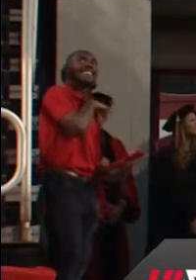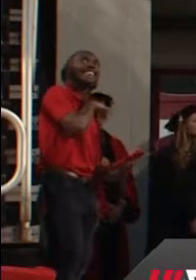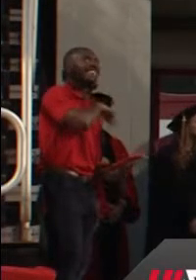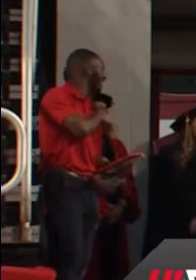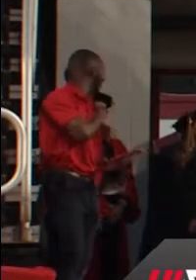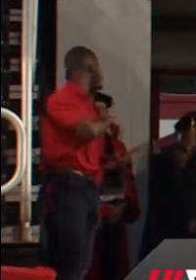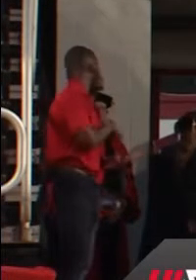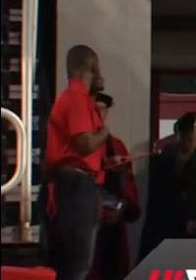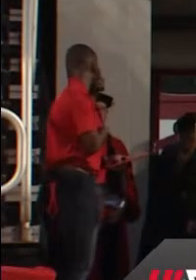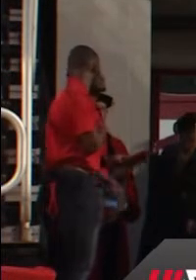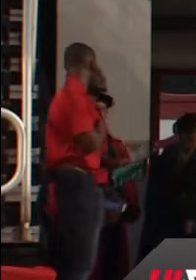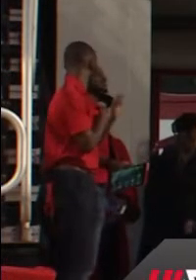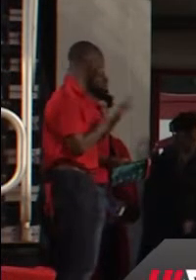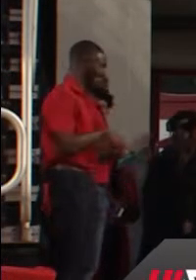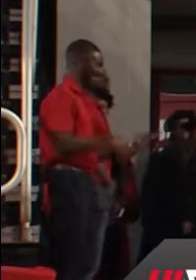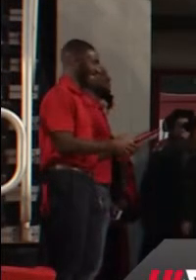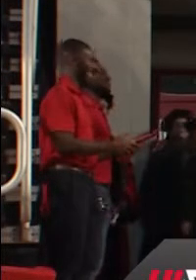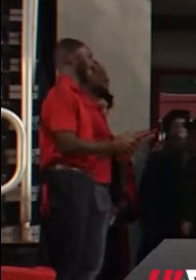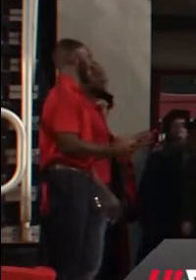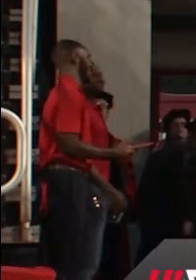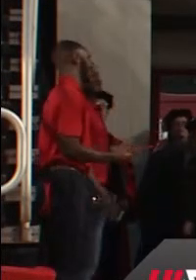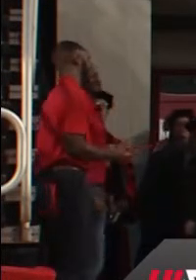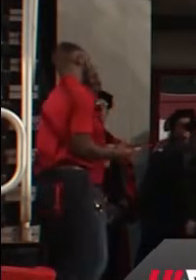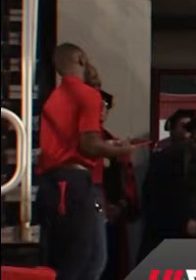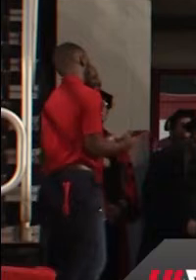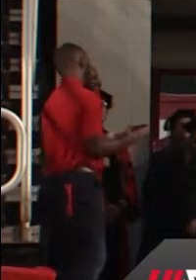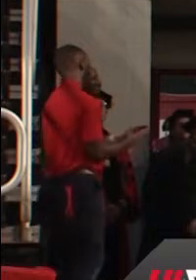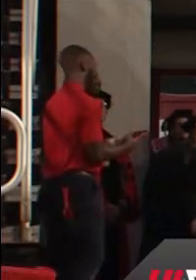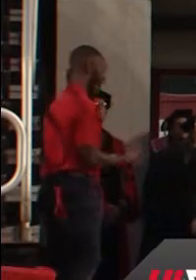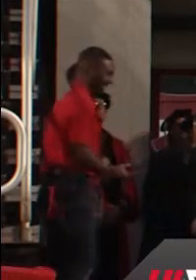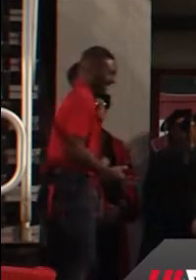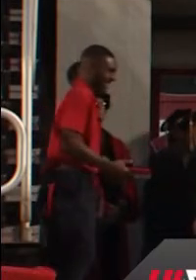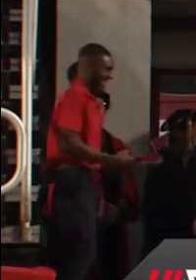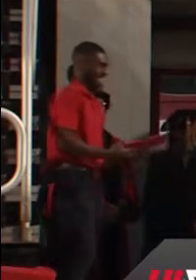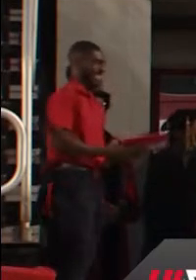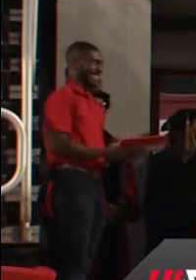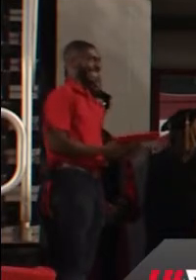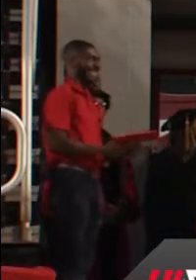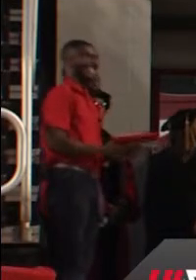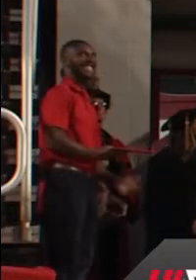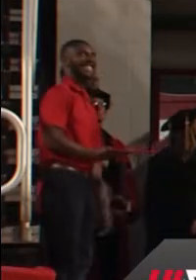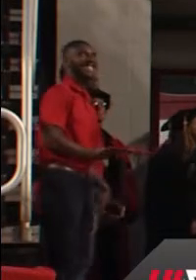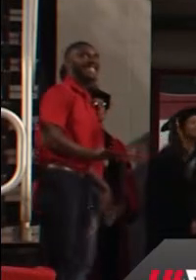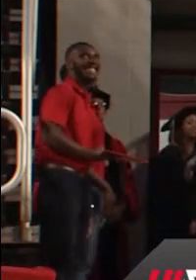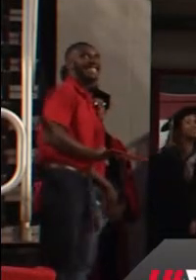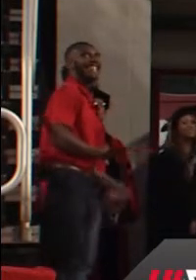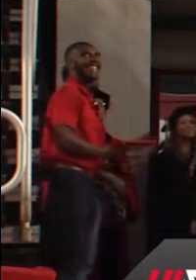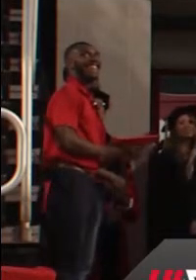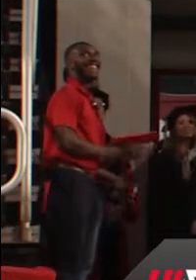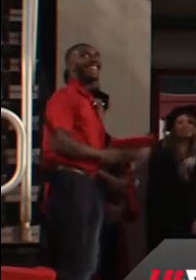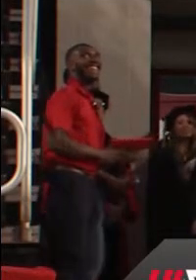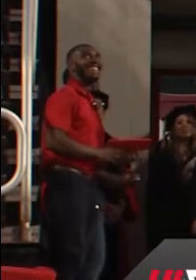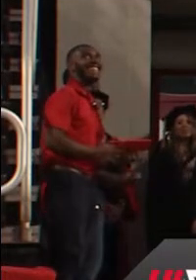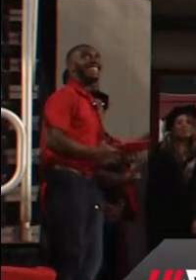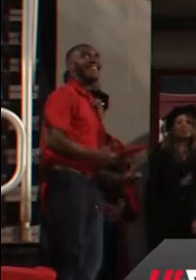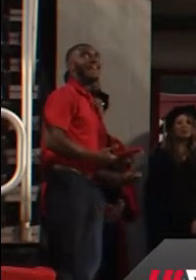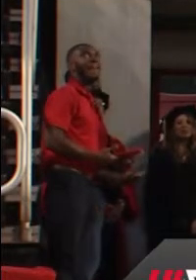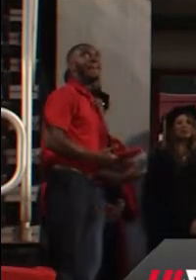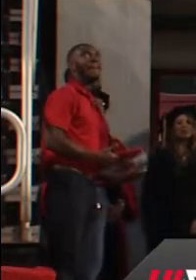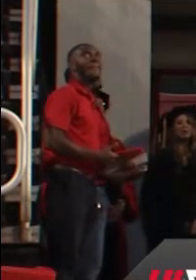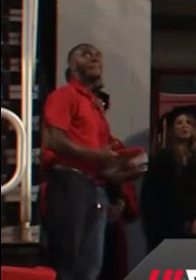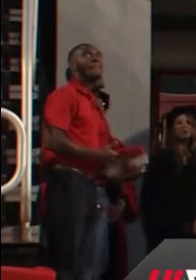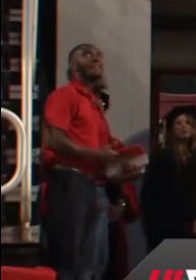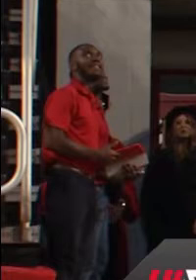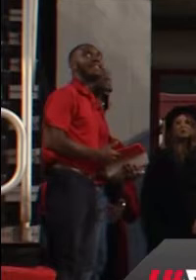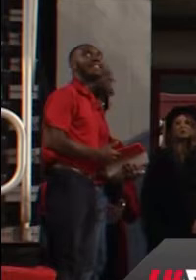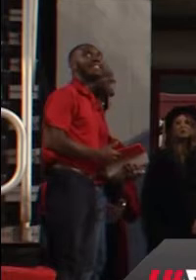in a short amount of time. When we look at people, we want to see work experience, we want to see extracurricular activities, and we get that from the people that we see at